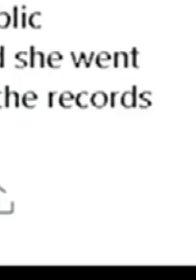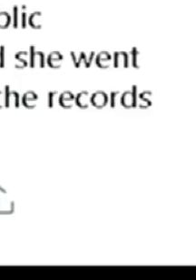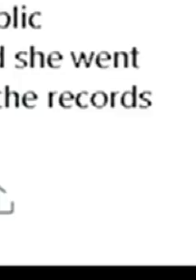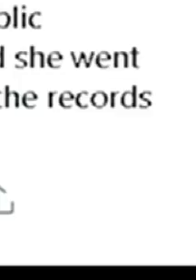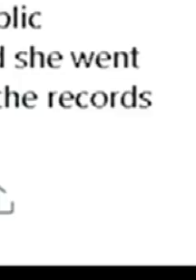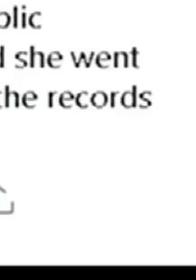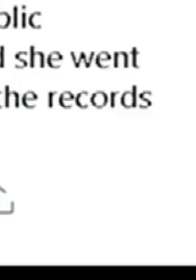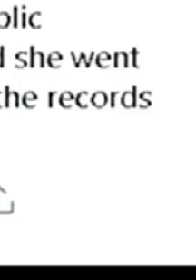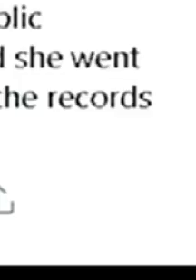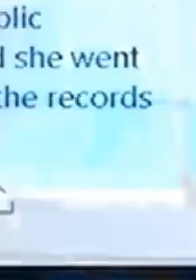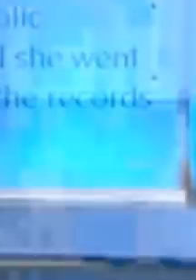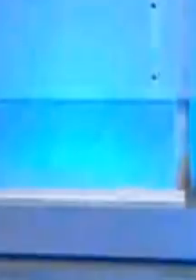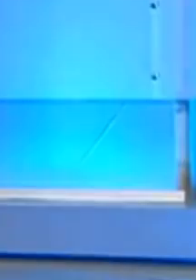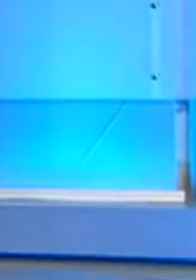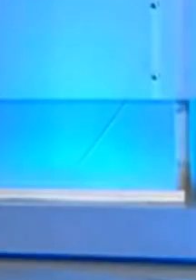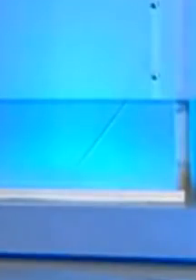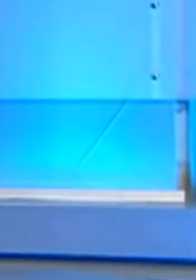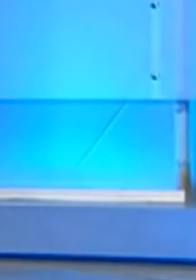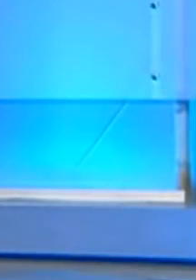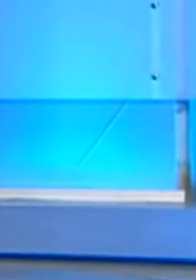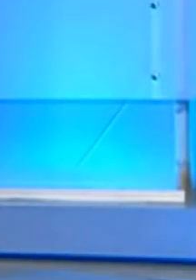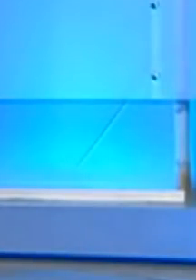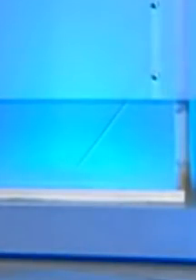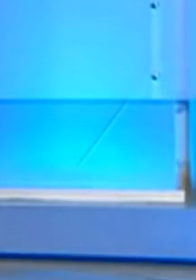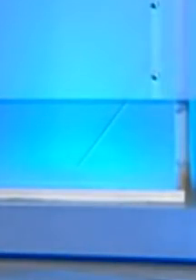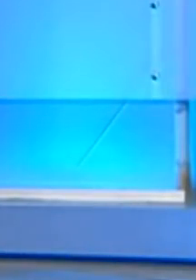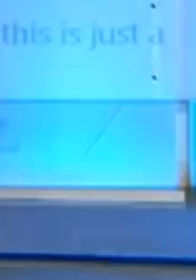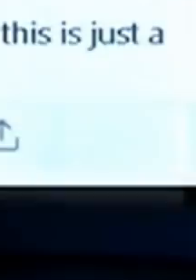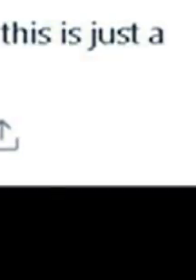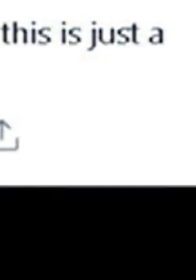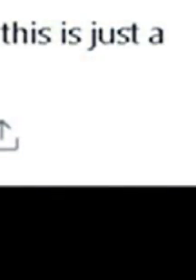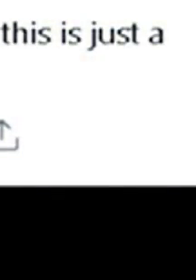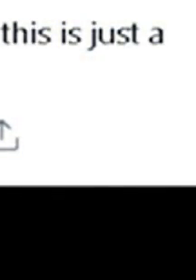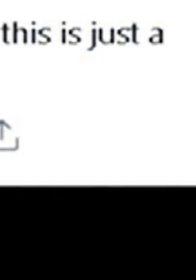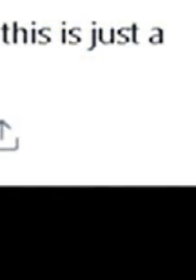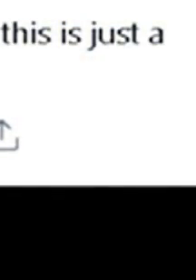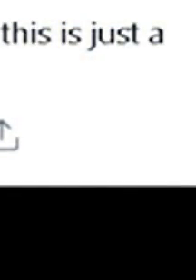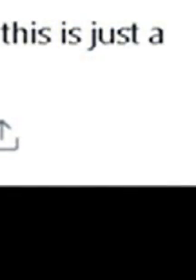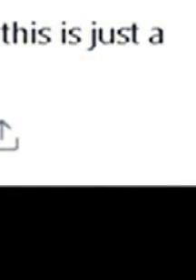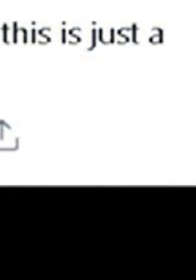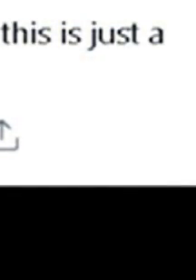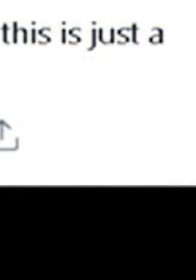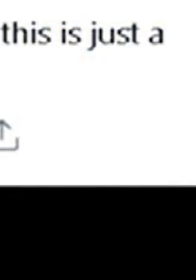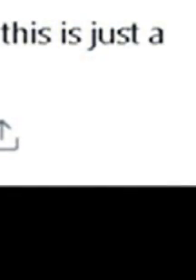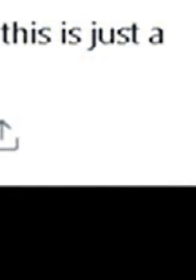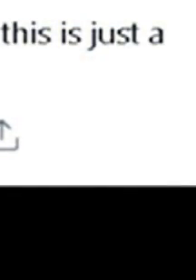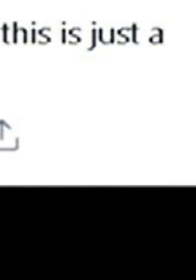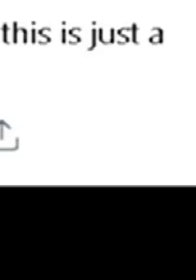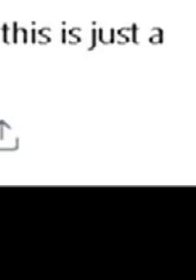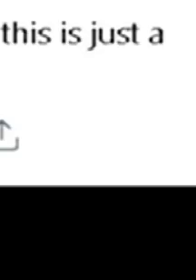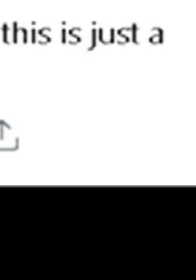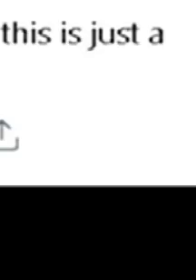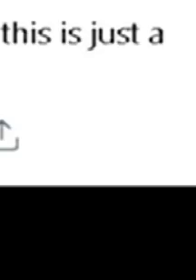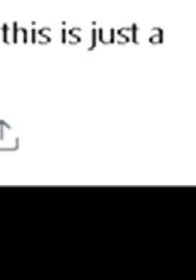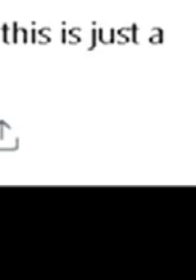Section 194 inquiry into the removal from office of the public protector. But Lokshan Balo is saying she's the right person to